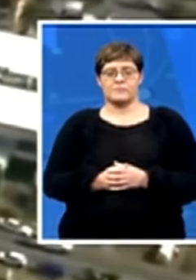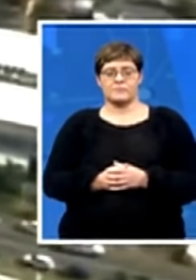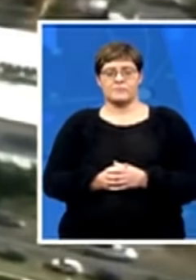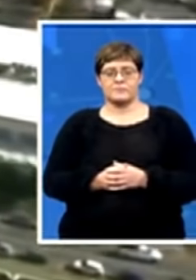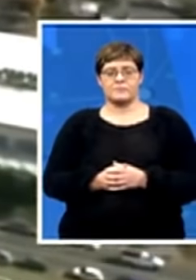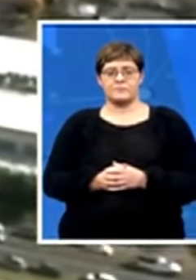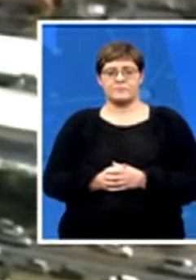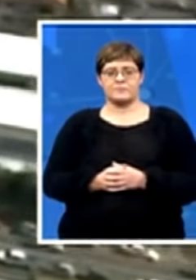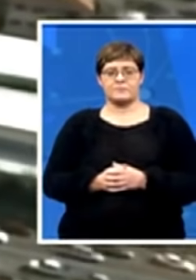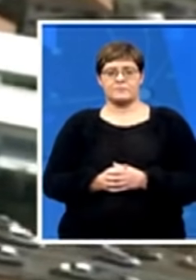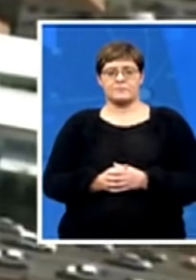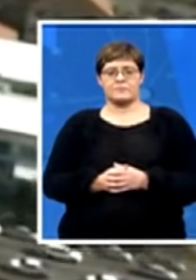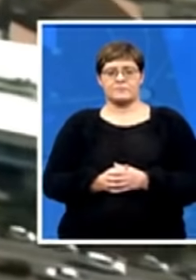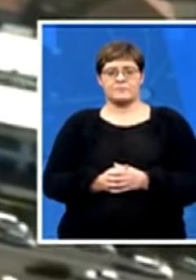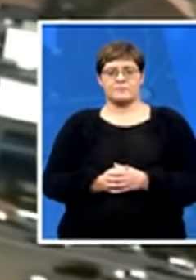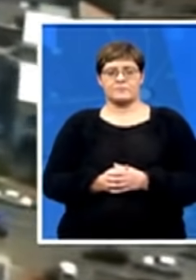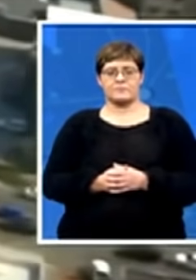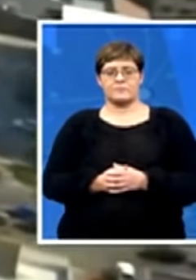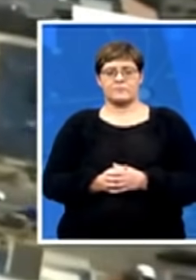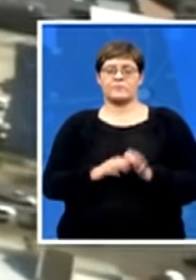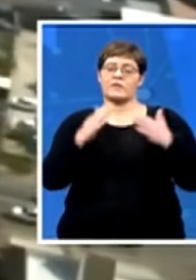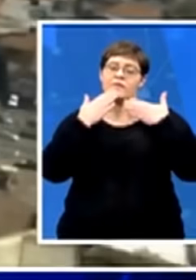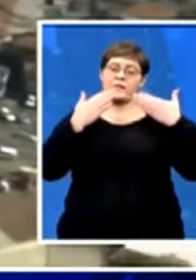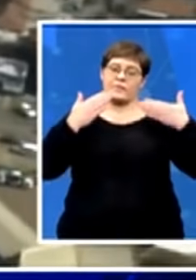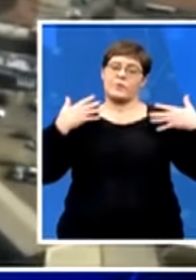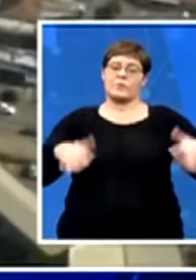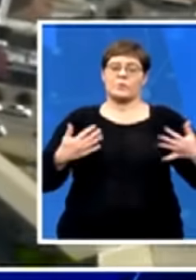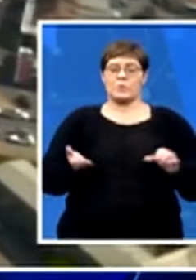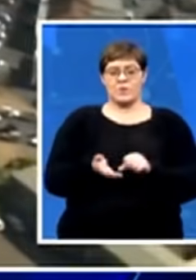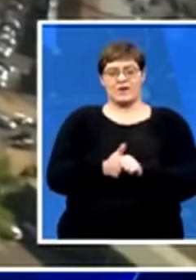Jayed Leigh, thank you so much for covering that for us. We do appreciate your time. That is Jayed Leigh-Paulse.